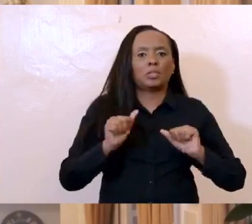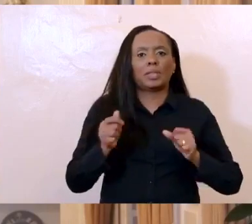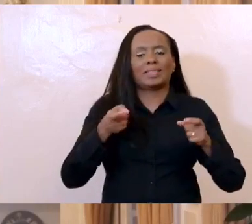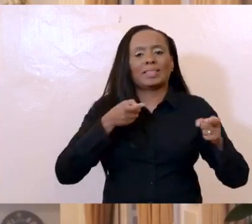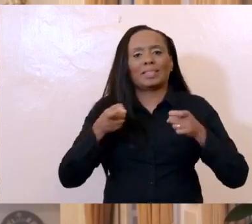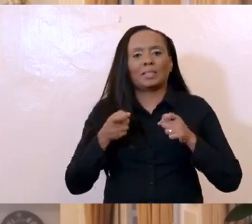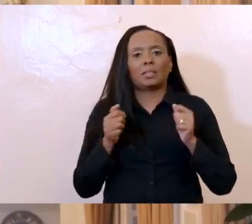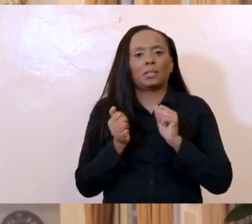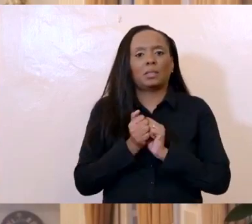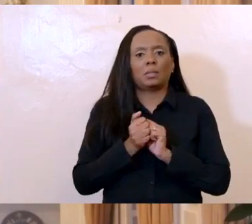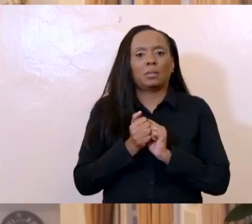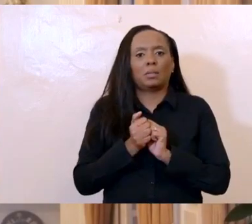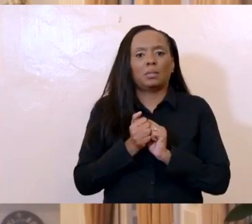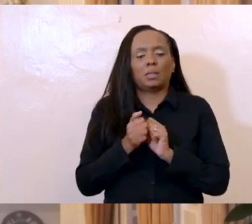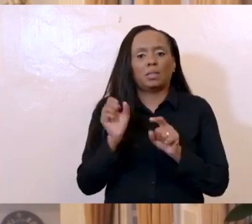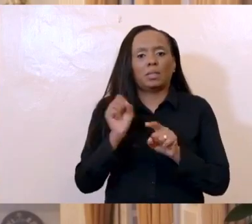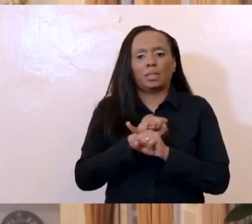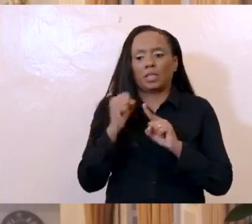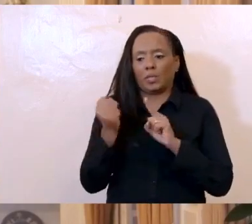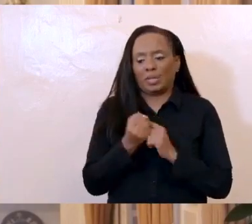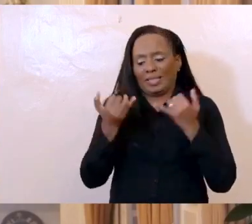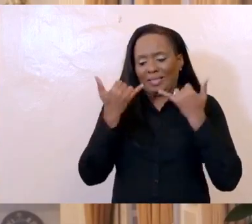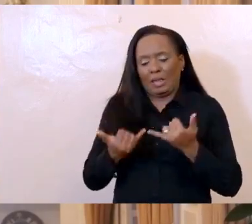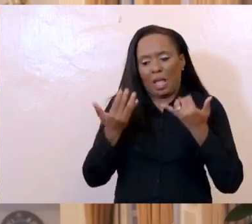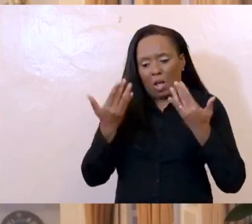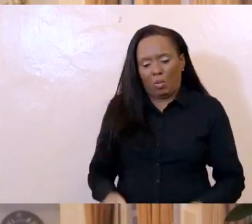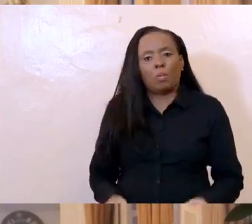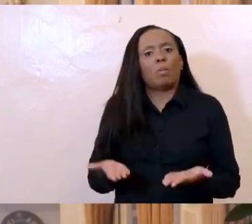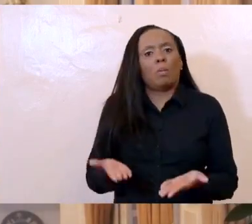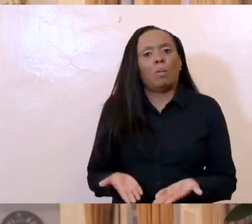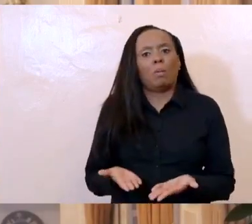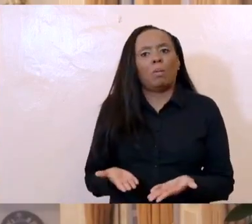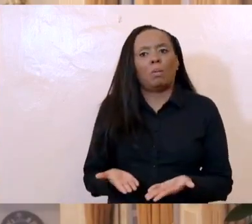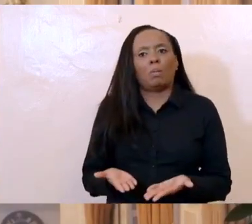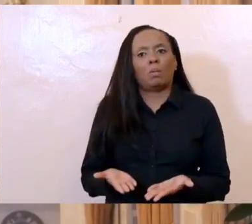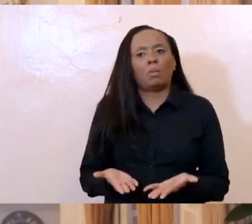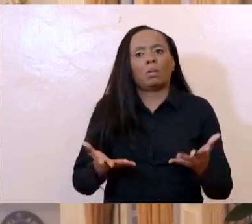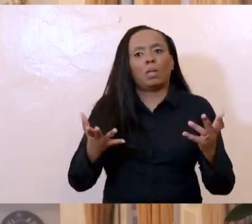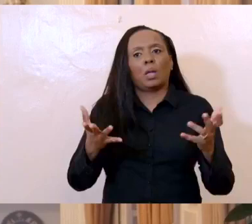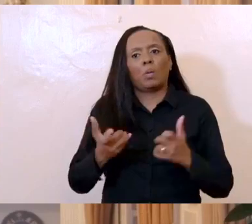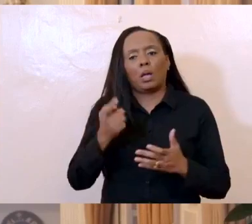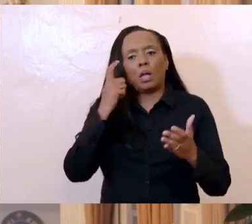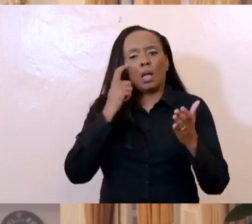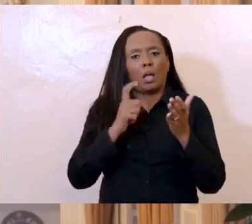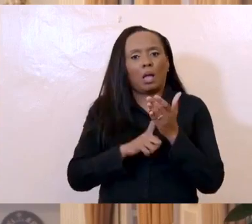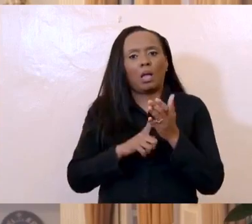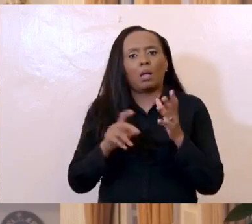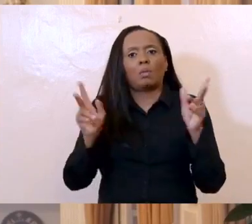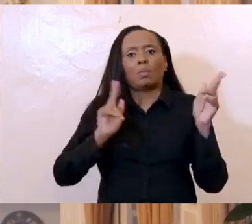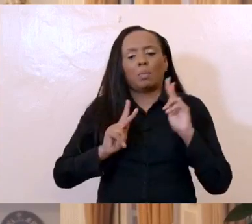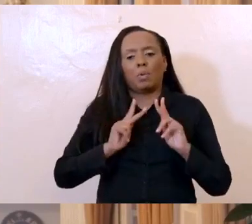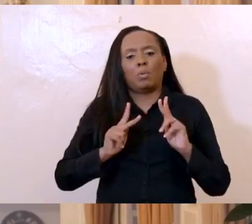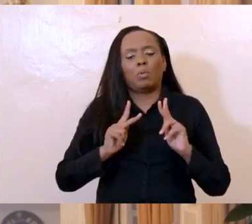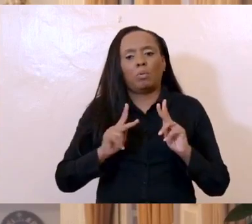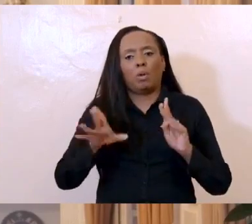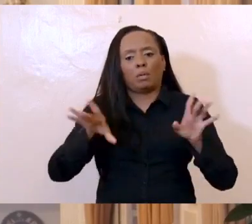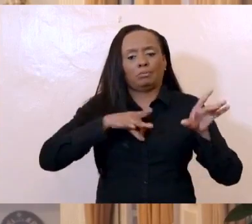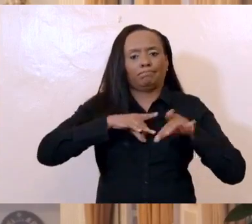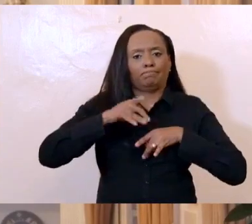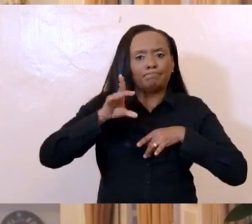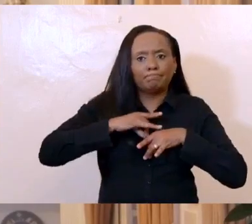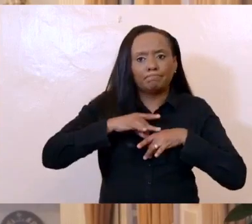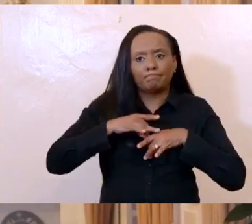with what is before us, which is to try to identify those persons who are infected or who have symptoms